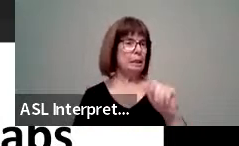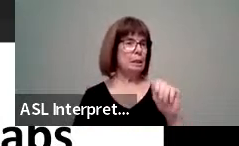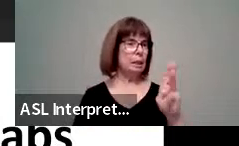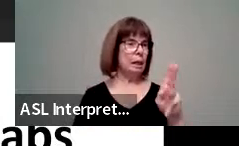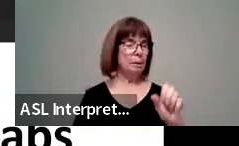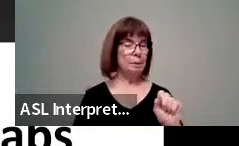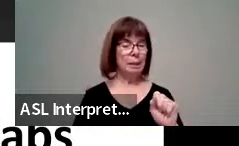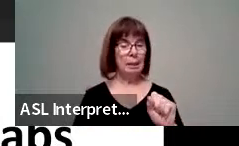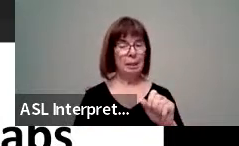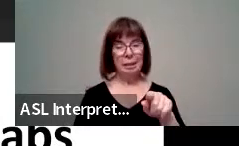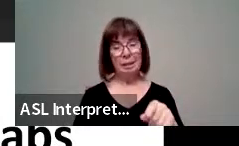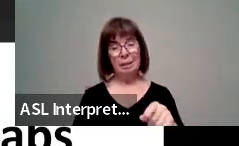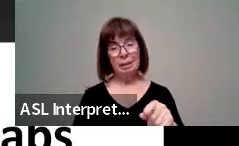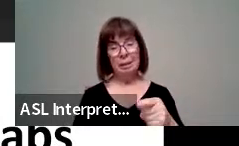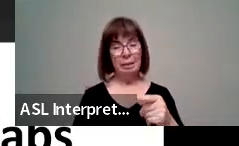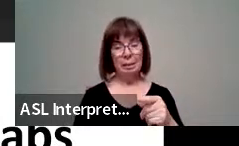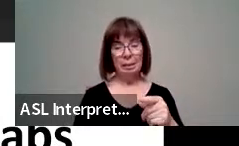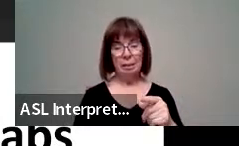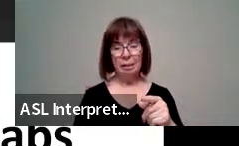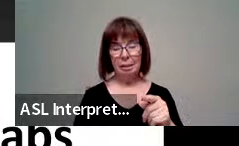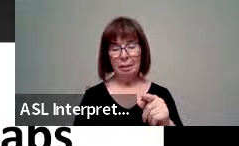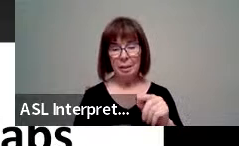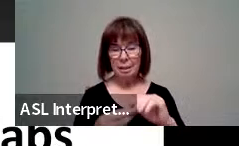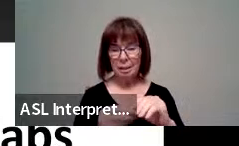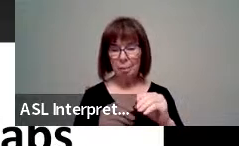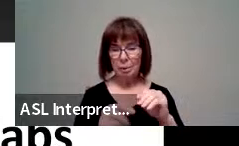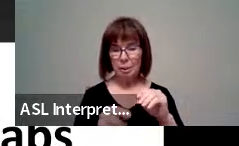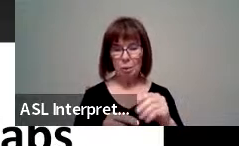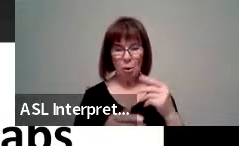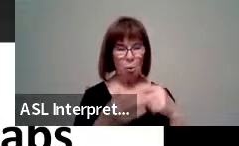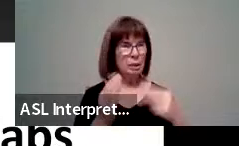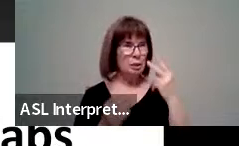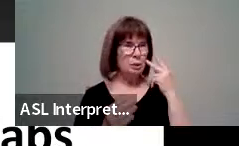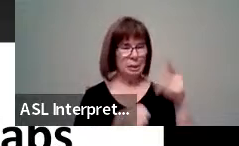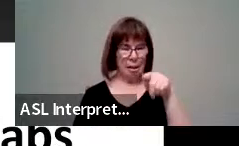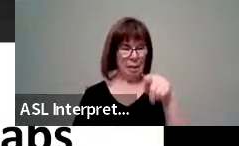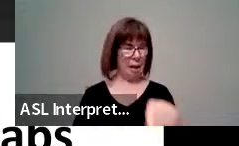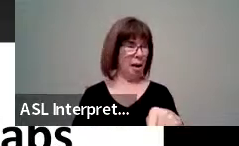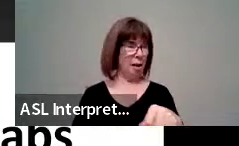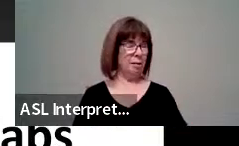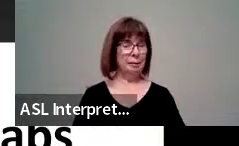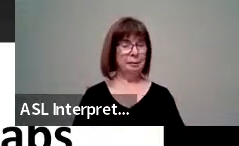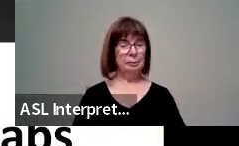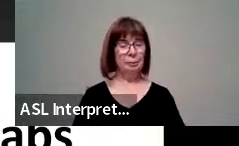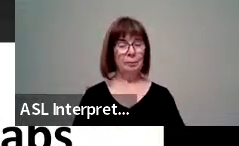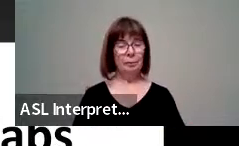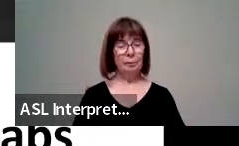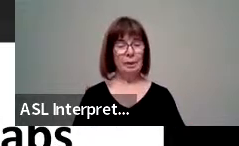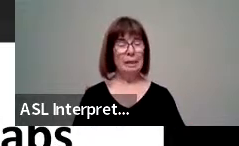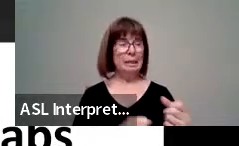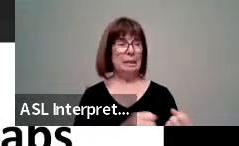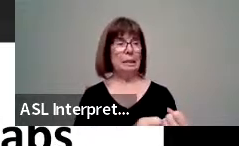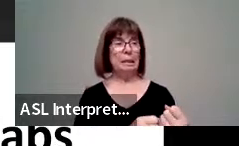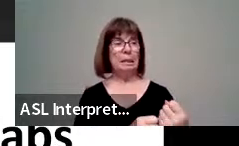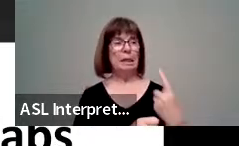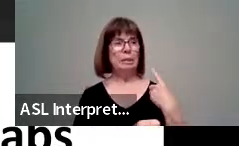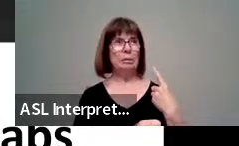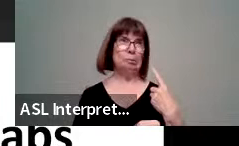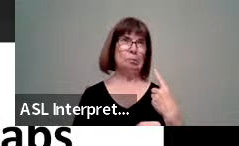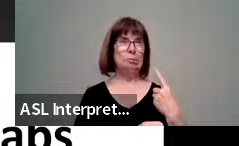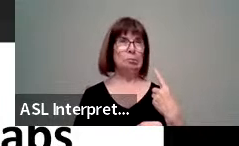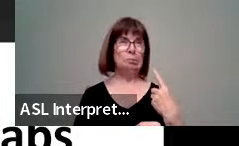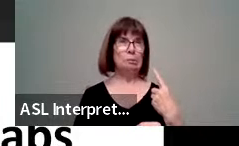It's numbers, not dates on the bottom, but what you're seeing is last year's actually